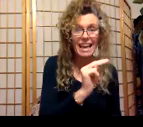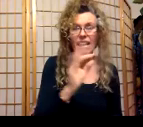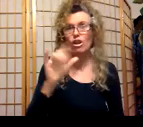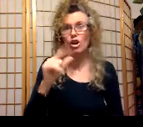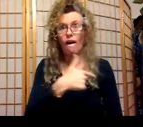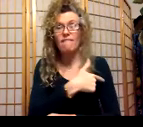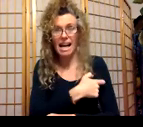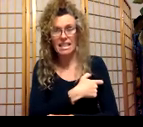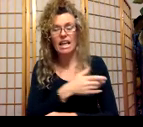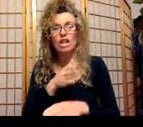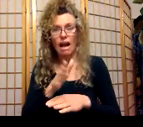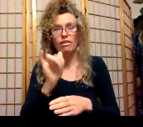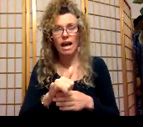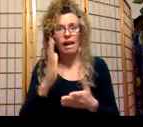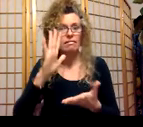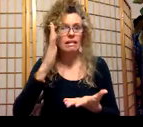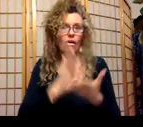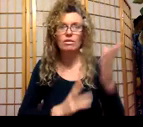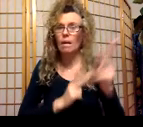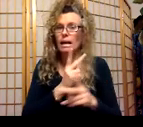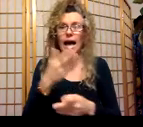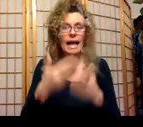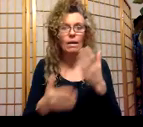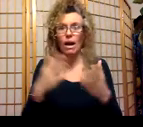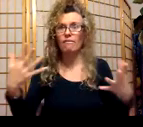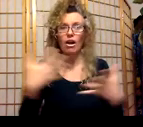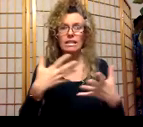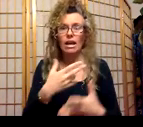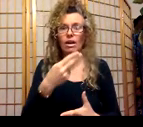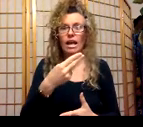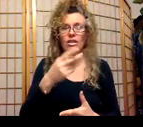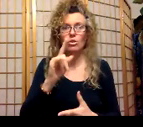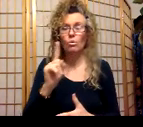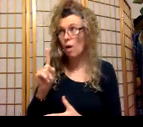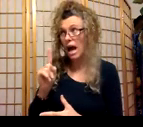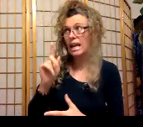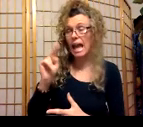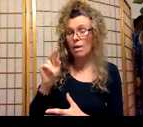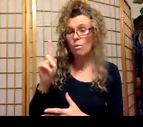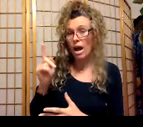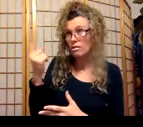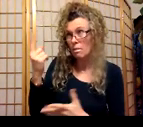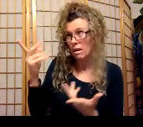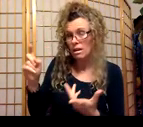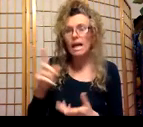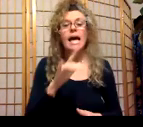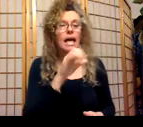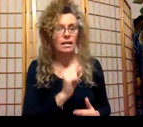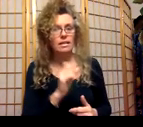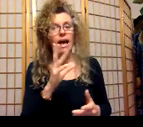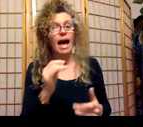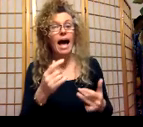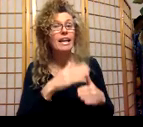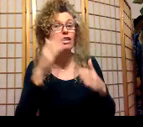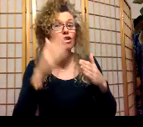vaccinations. Of some sort, anyway. Very scary. H1N1 or something. Yes, and